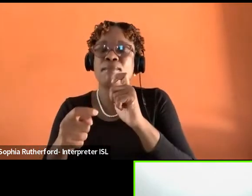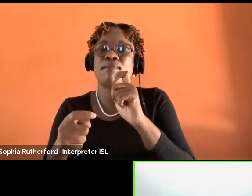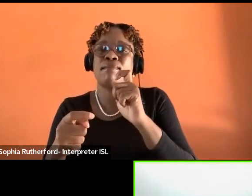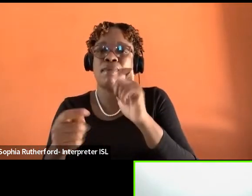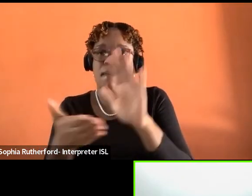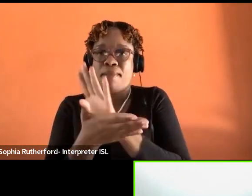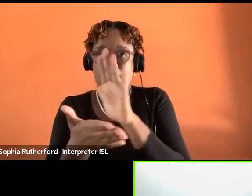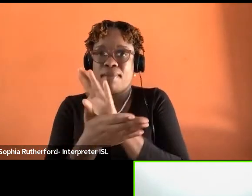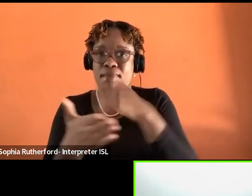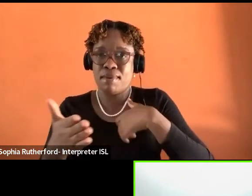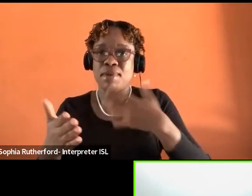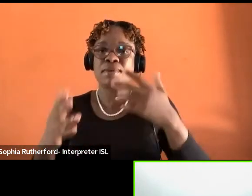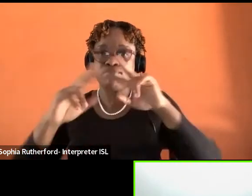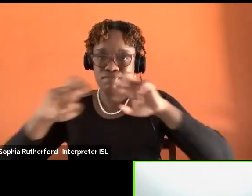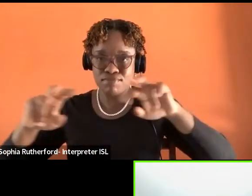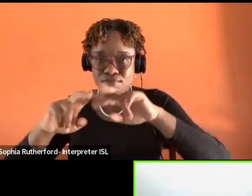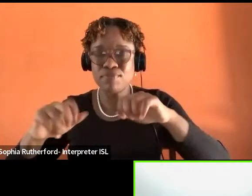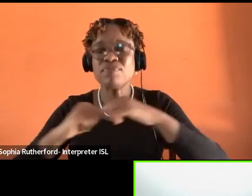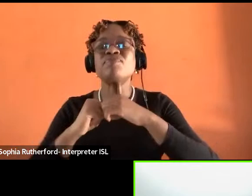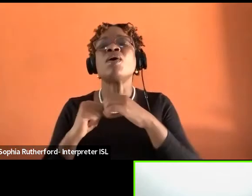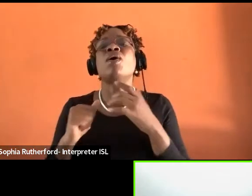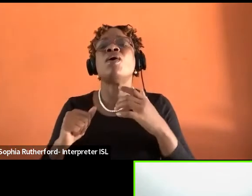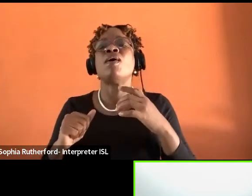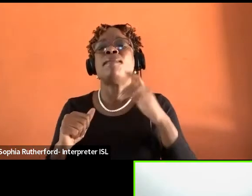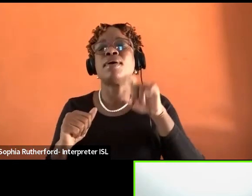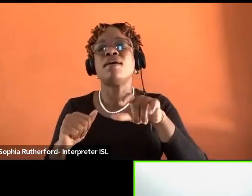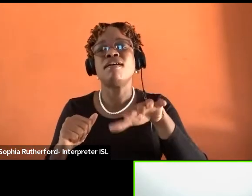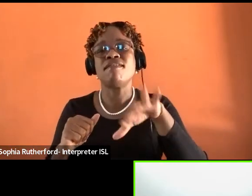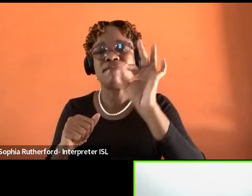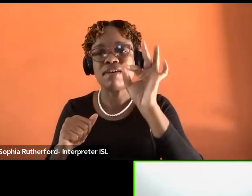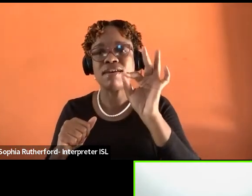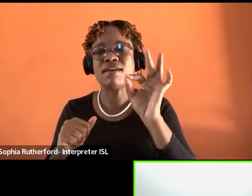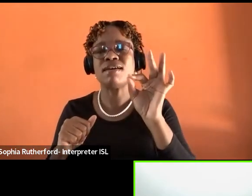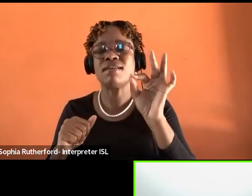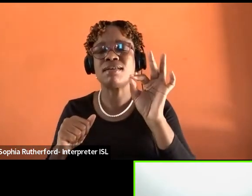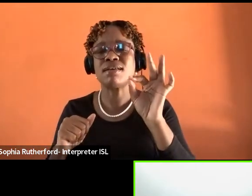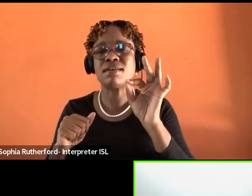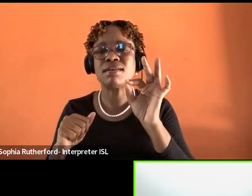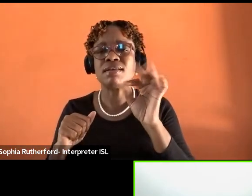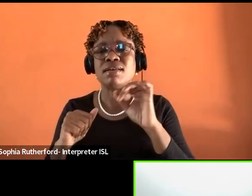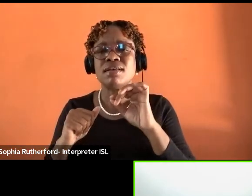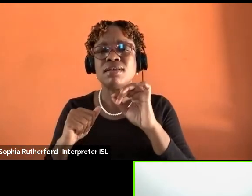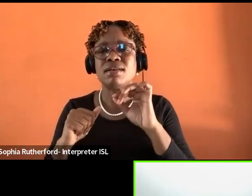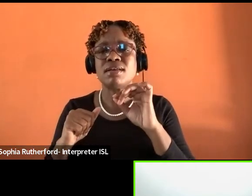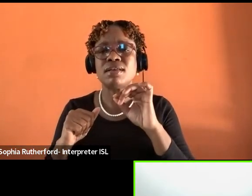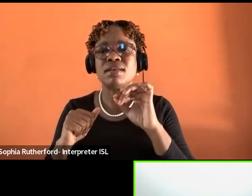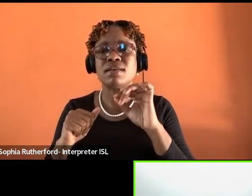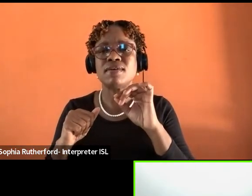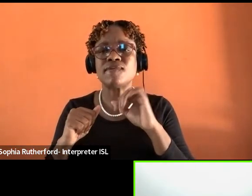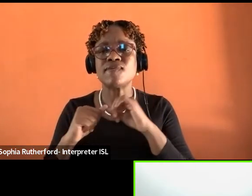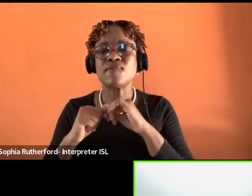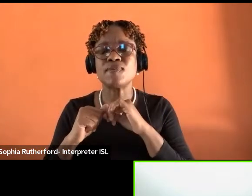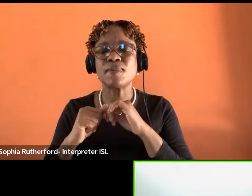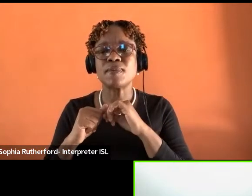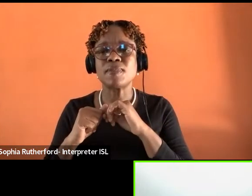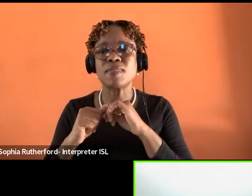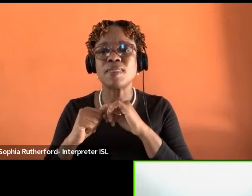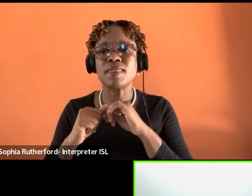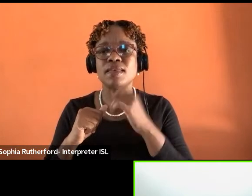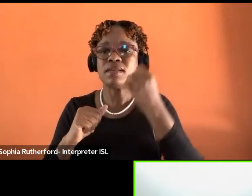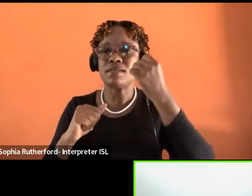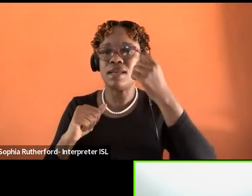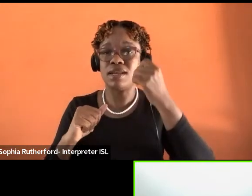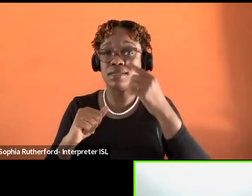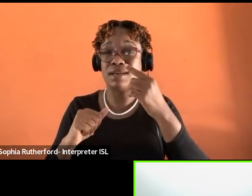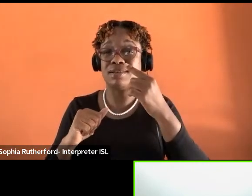that we came across is the use of an art practice to make changes. So the person who advocates